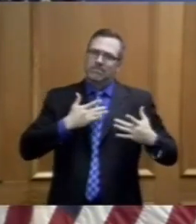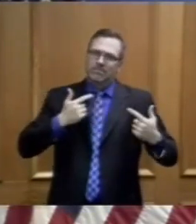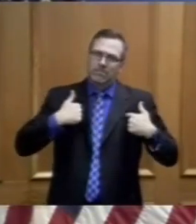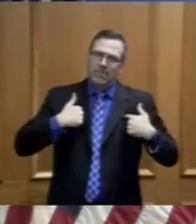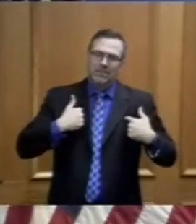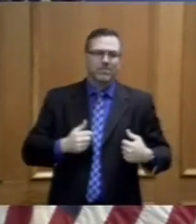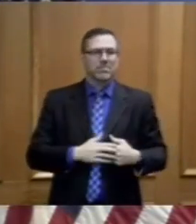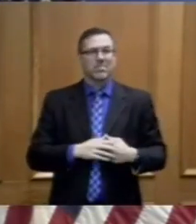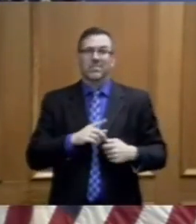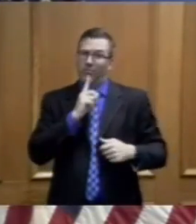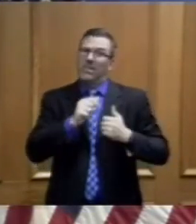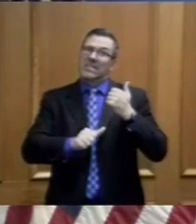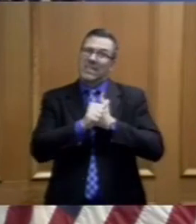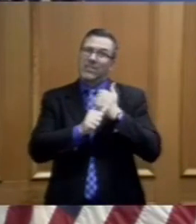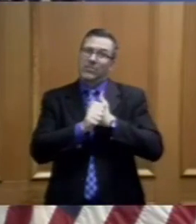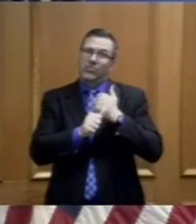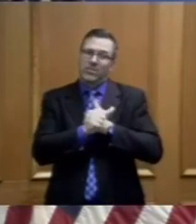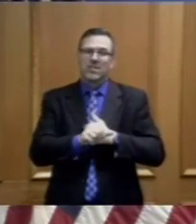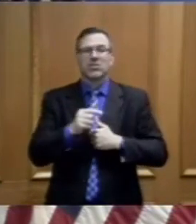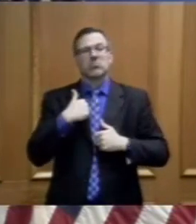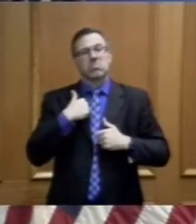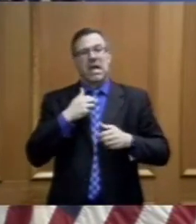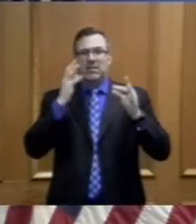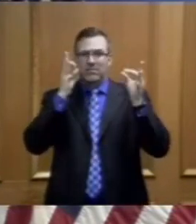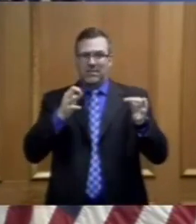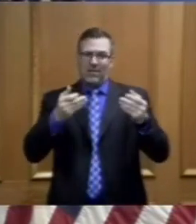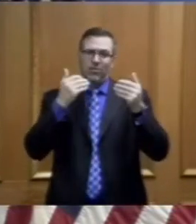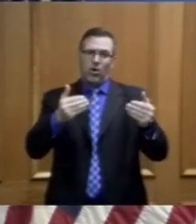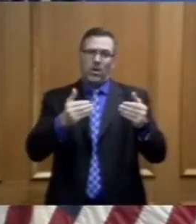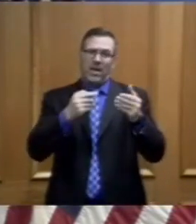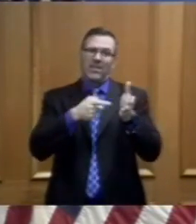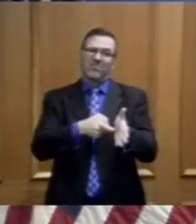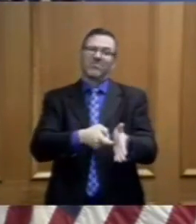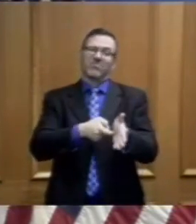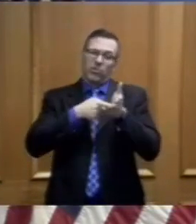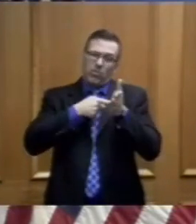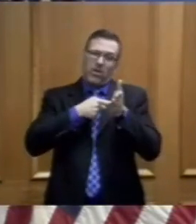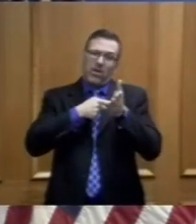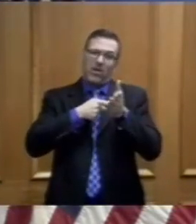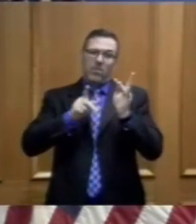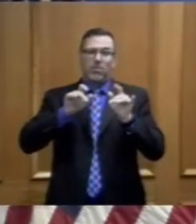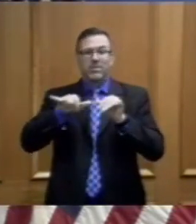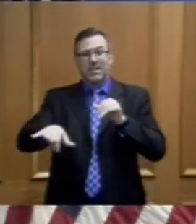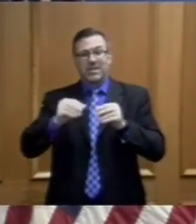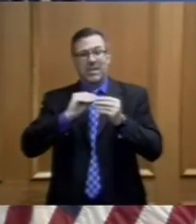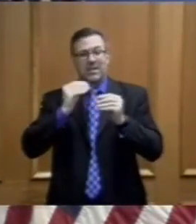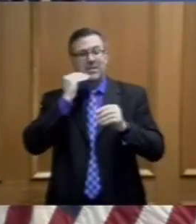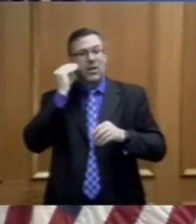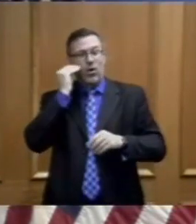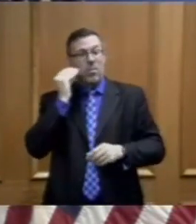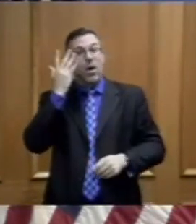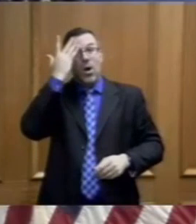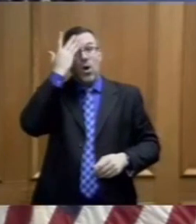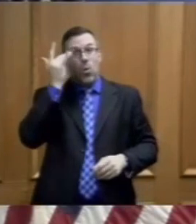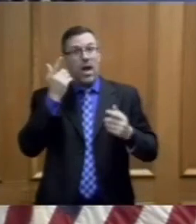very dangerous. And that's the reason we took this additional steps. Hard to know why that's happened. We just know that it has.